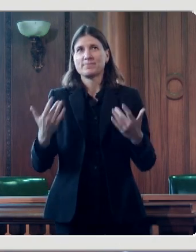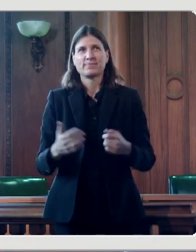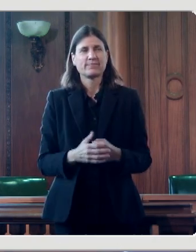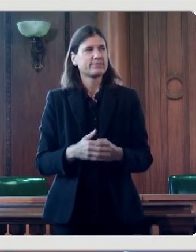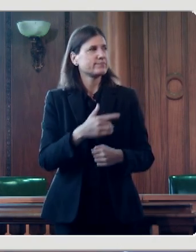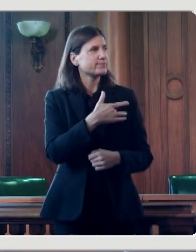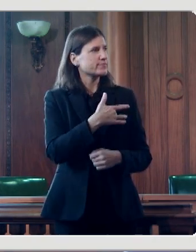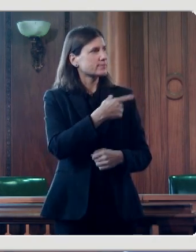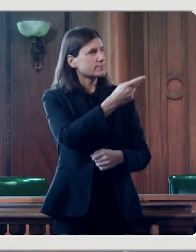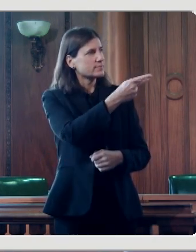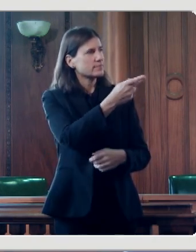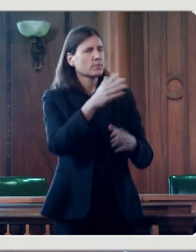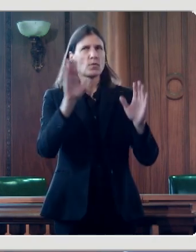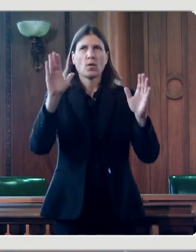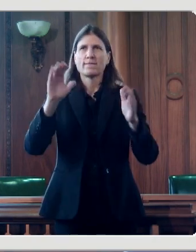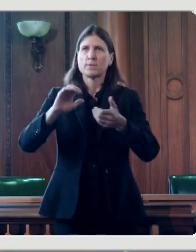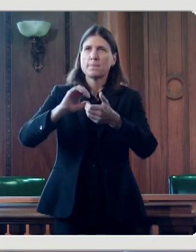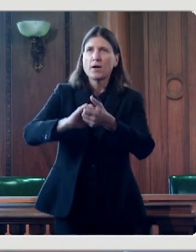invaluable throughout this